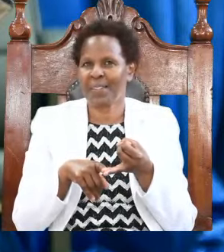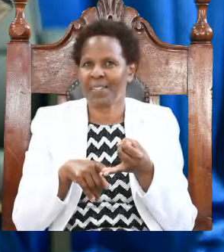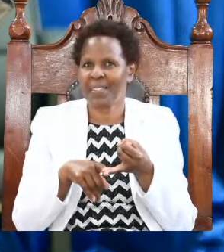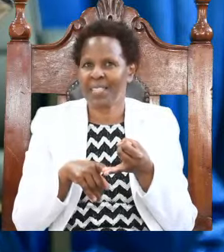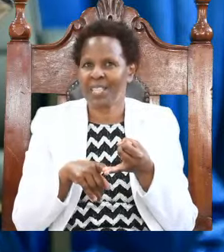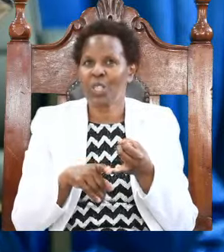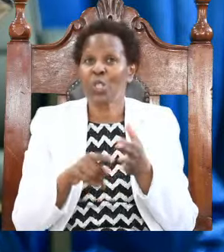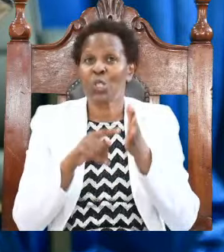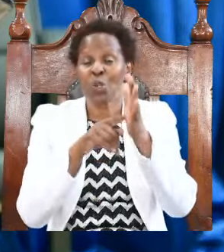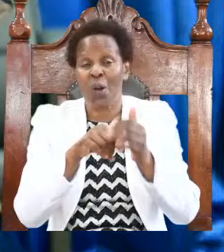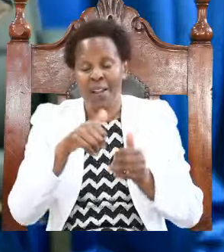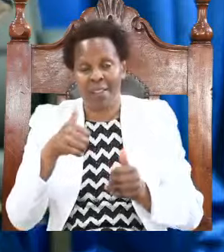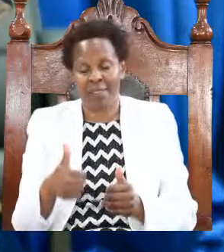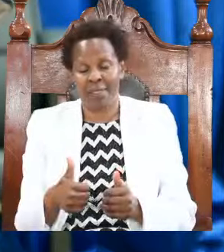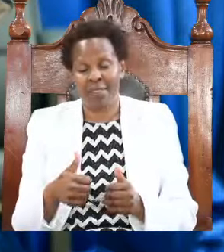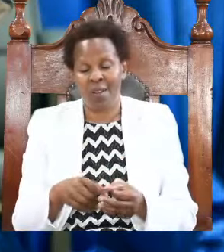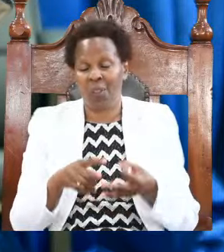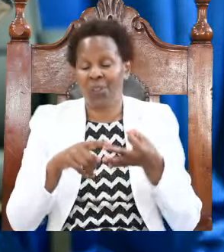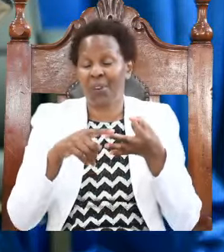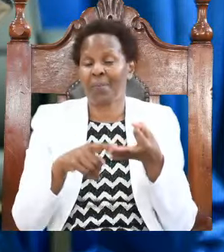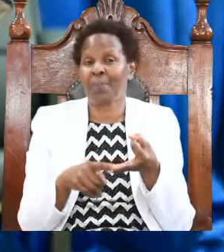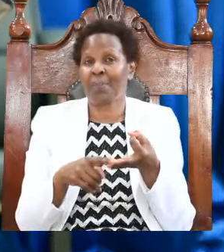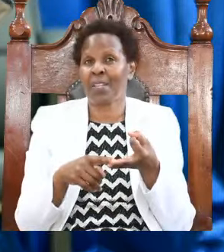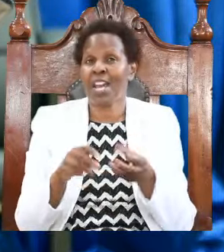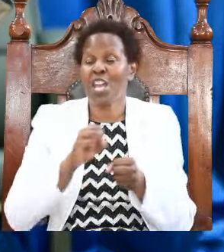Instruct. Number three,